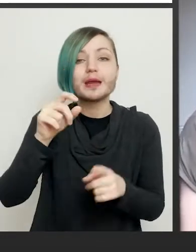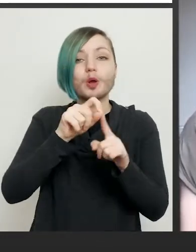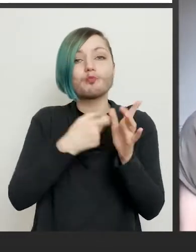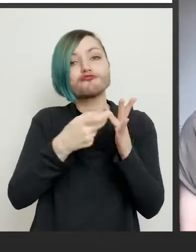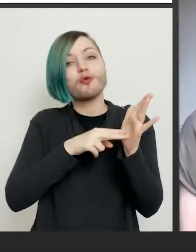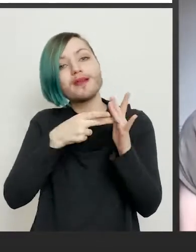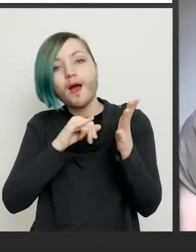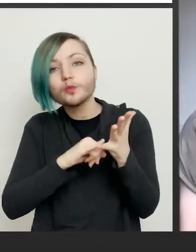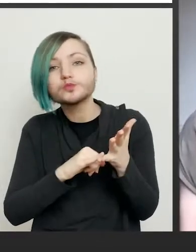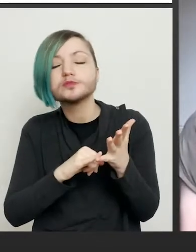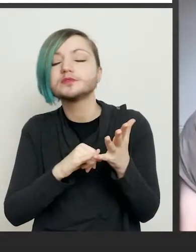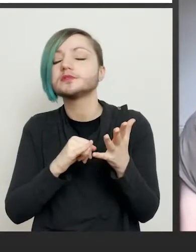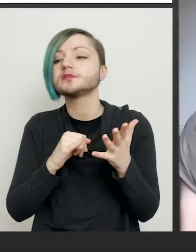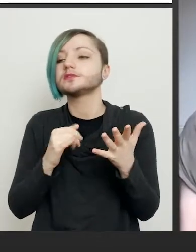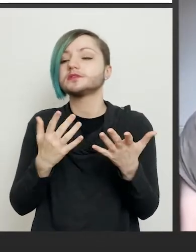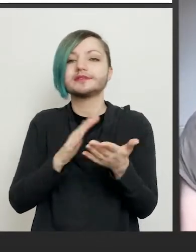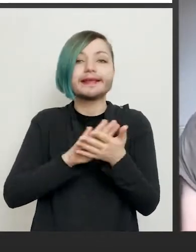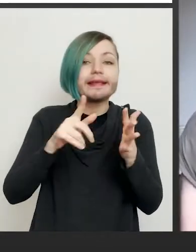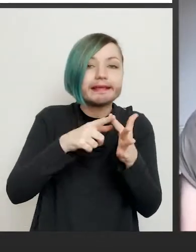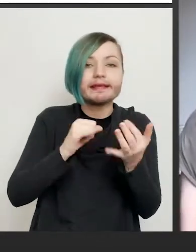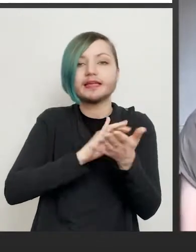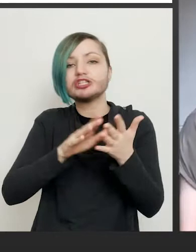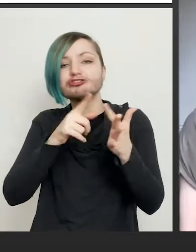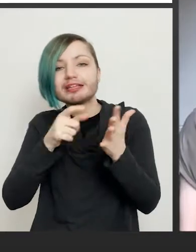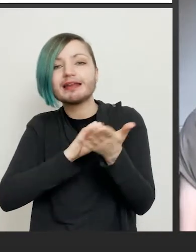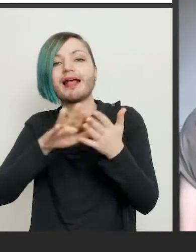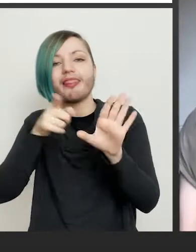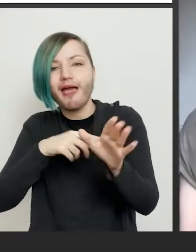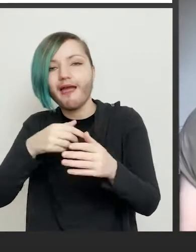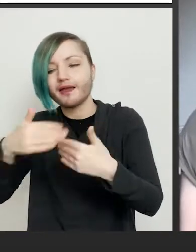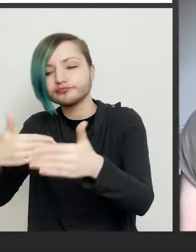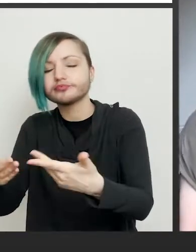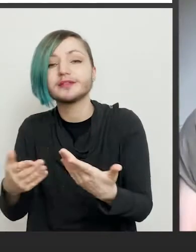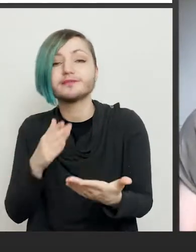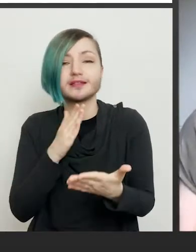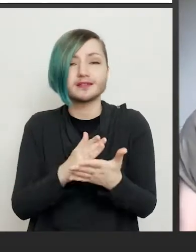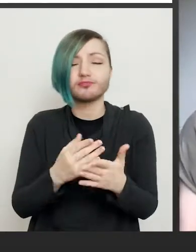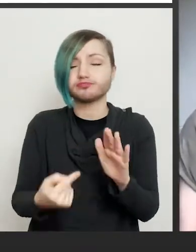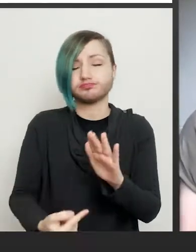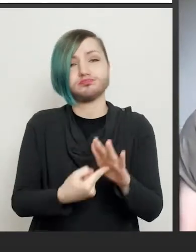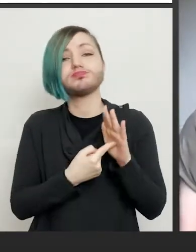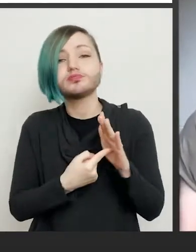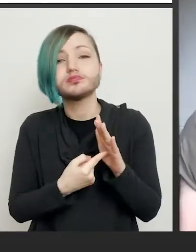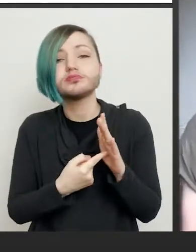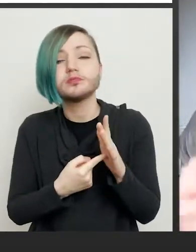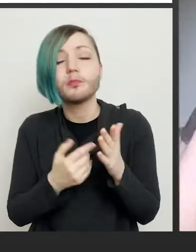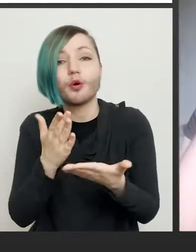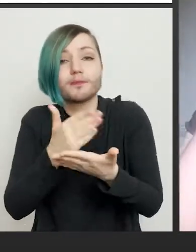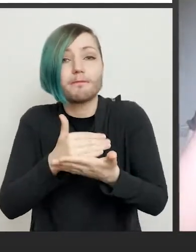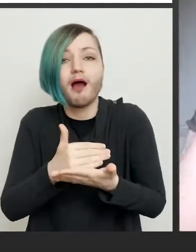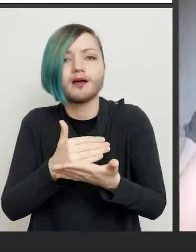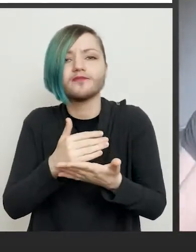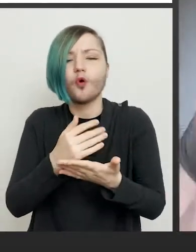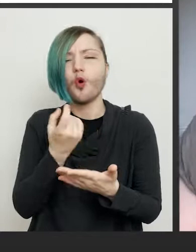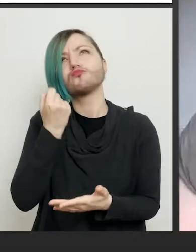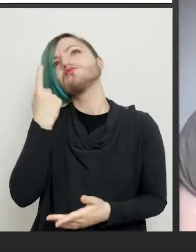you said, is are some of the most important things that you can do as a person, kind of